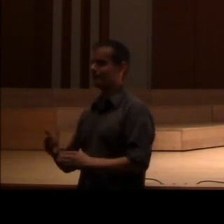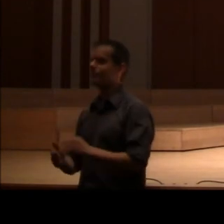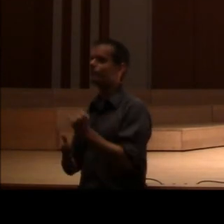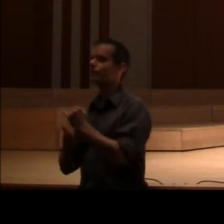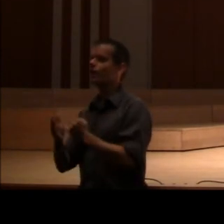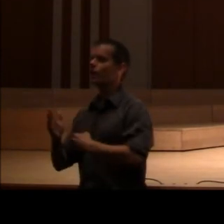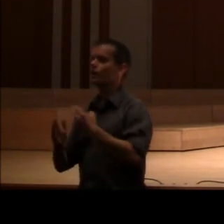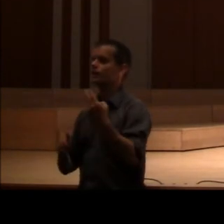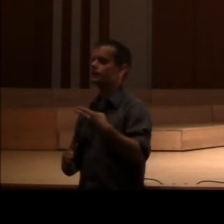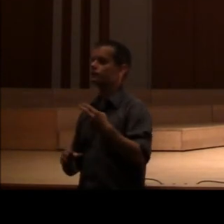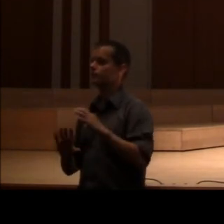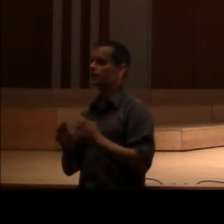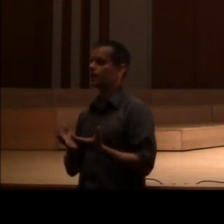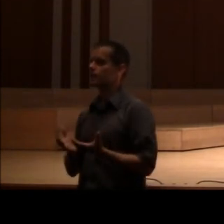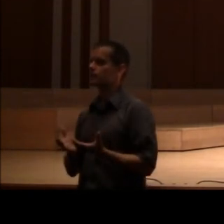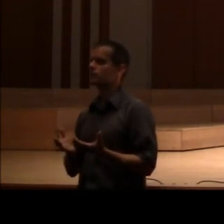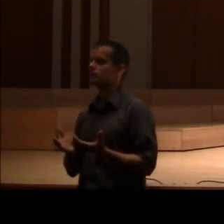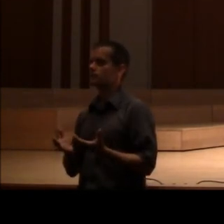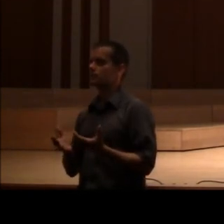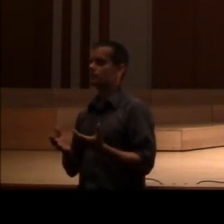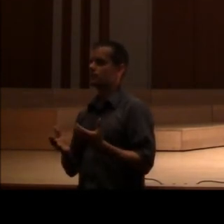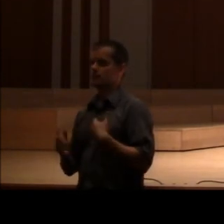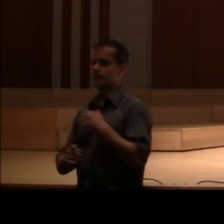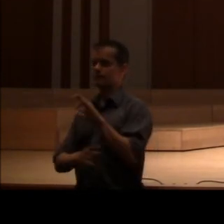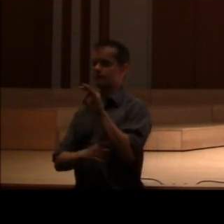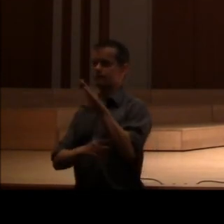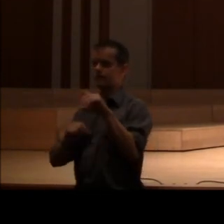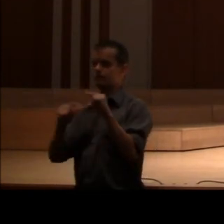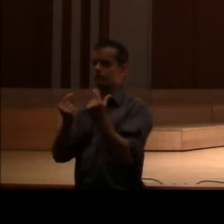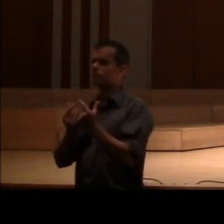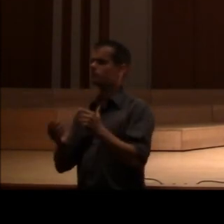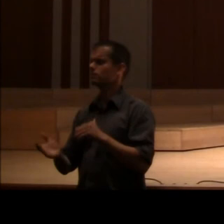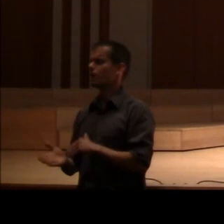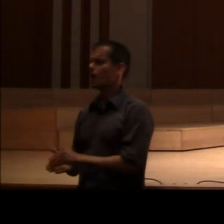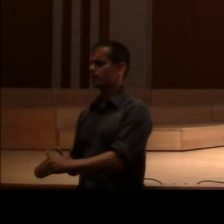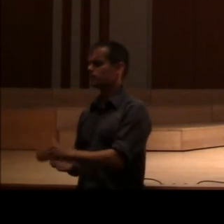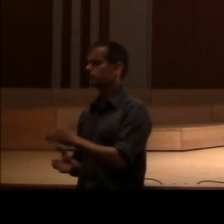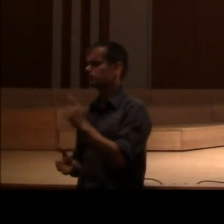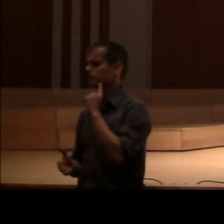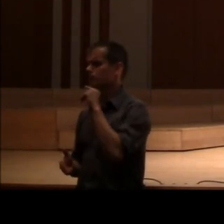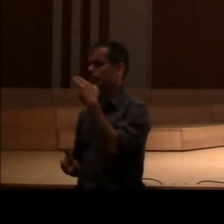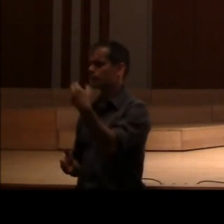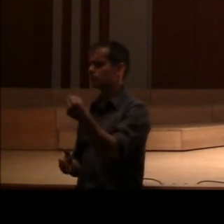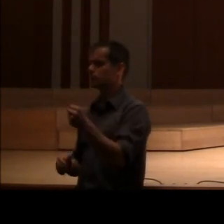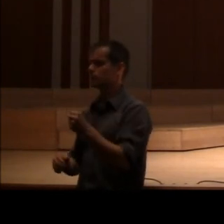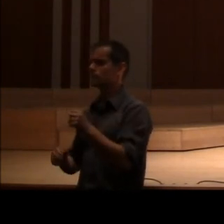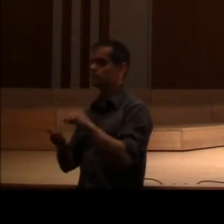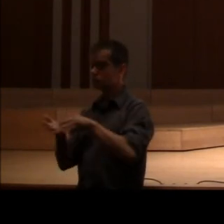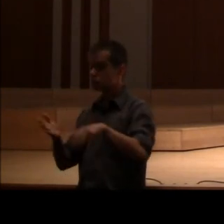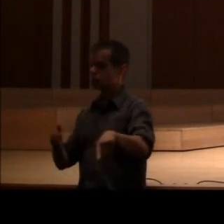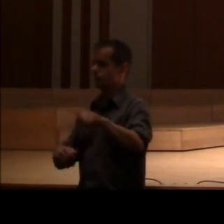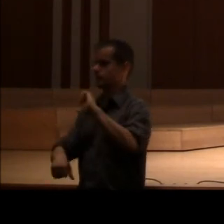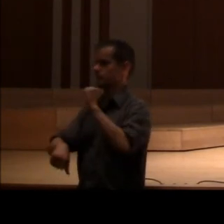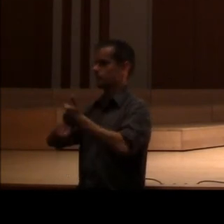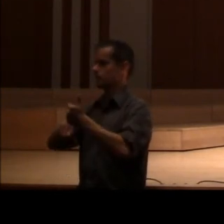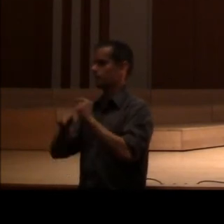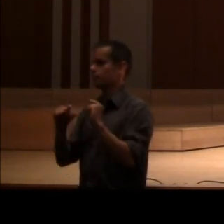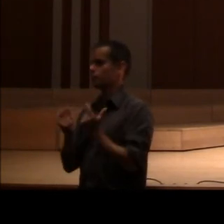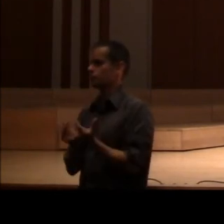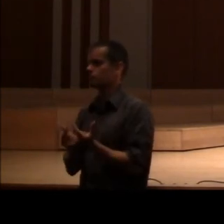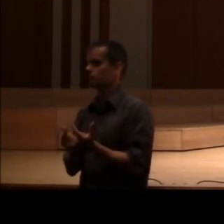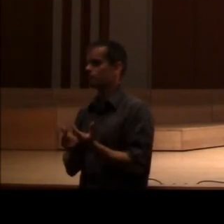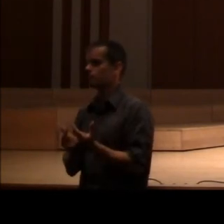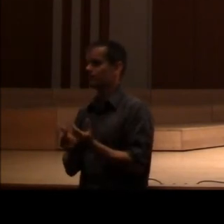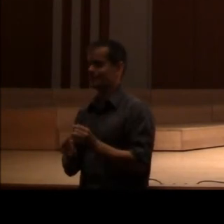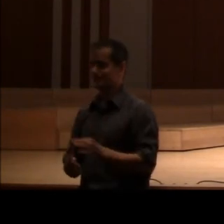history class actually has a Facebook group, and this is really common in a lot of high schools. Students will set up these groups, especially if they want to complain